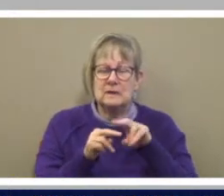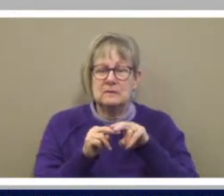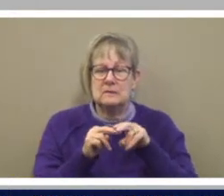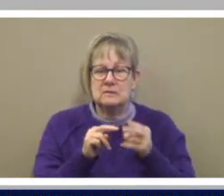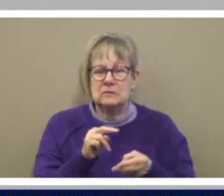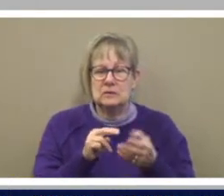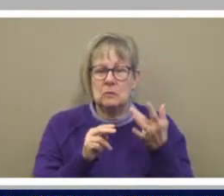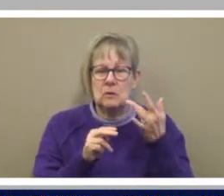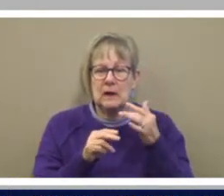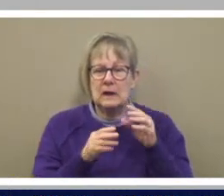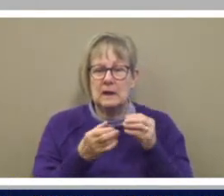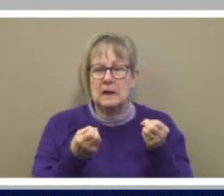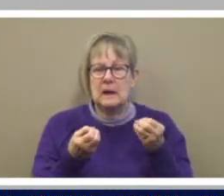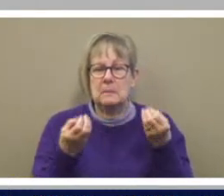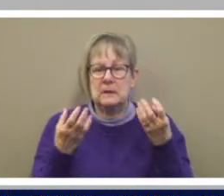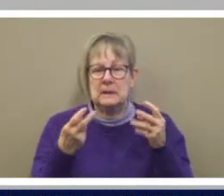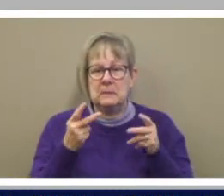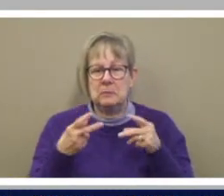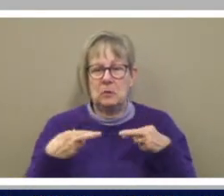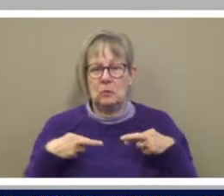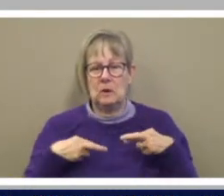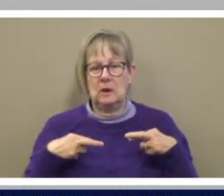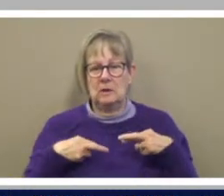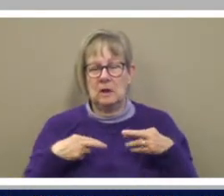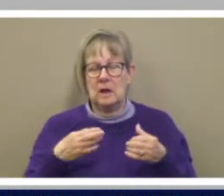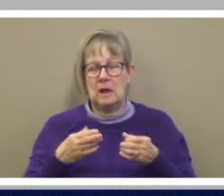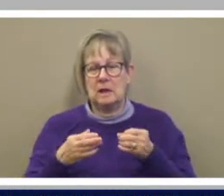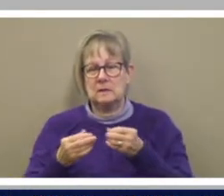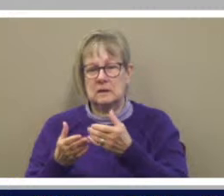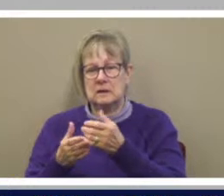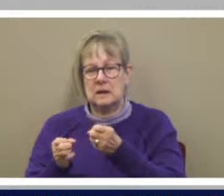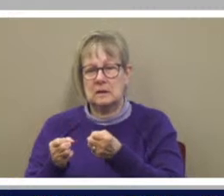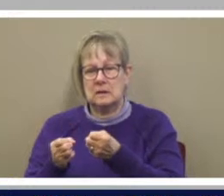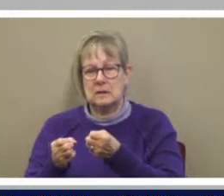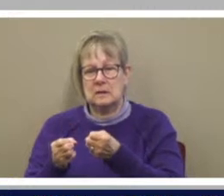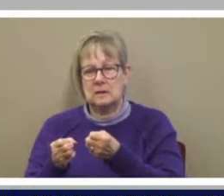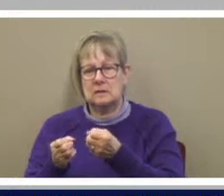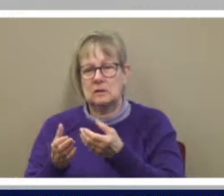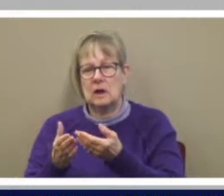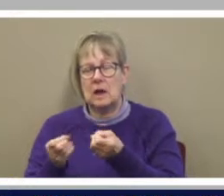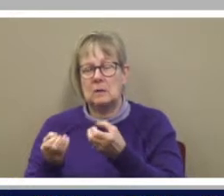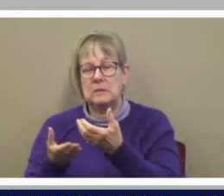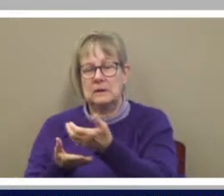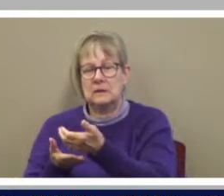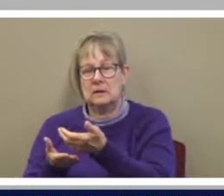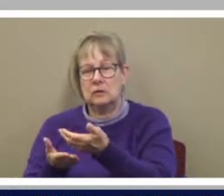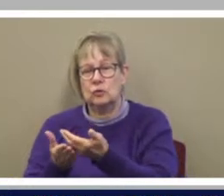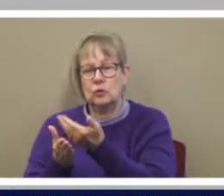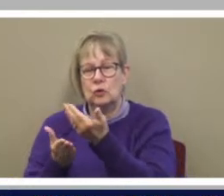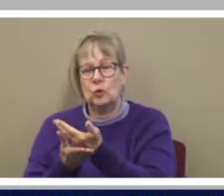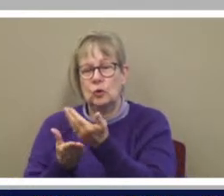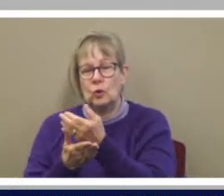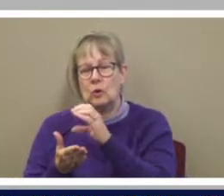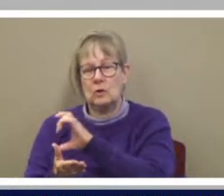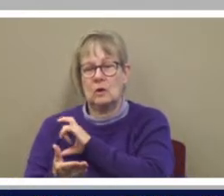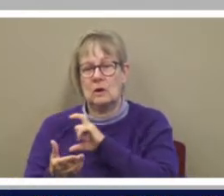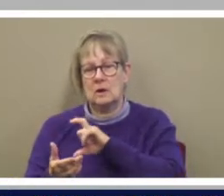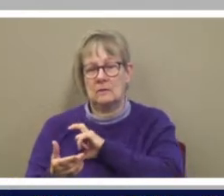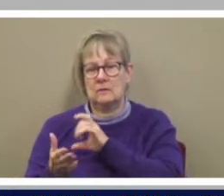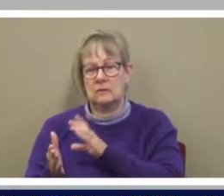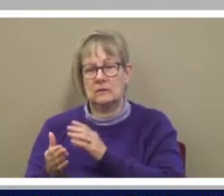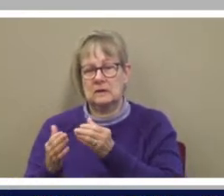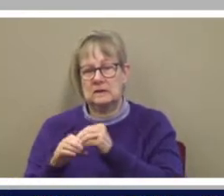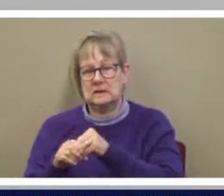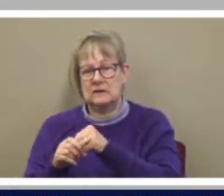that we see on the force, and then the new officers reflect the new academies, and we're still projecting a net growth, though a negative